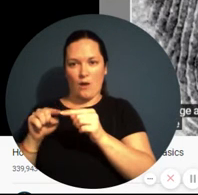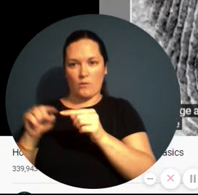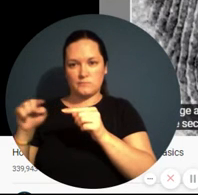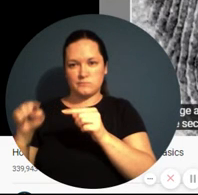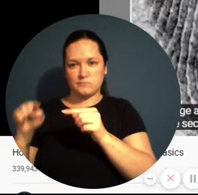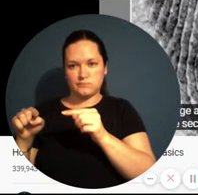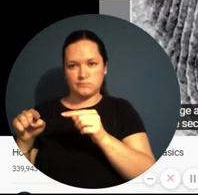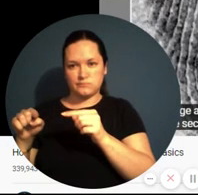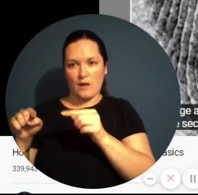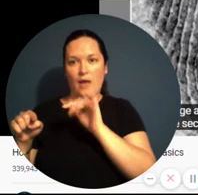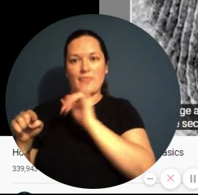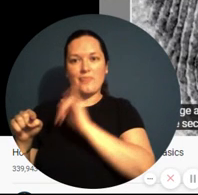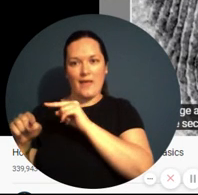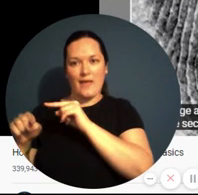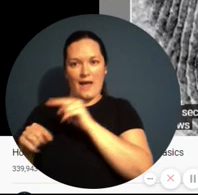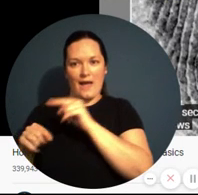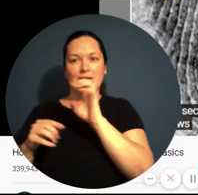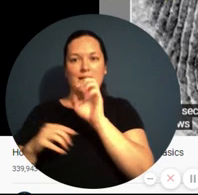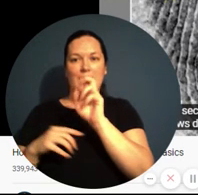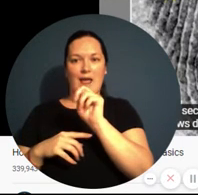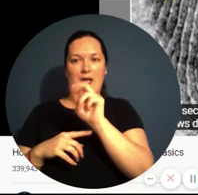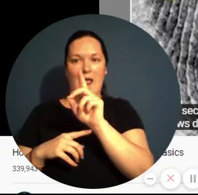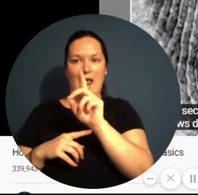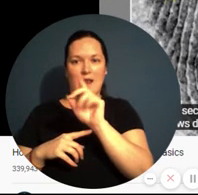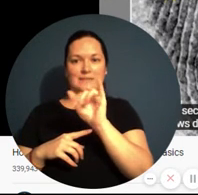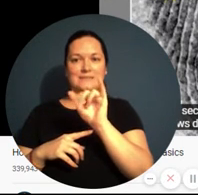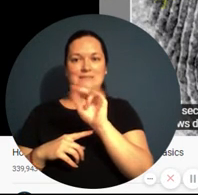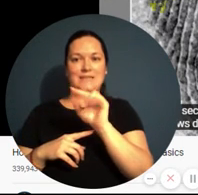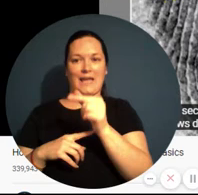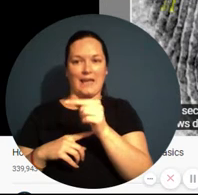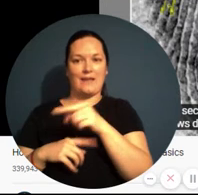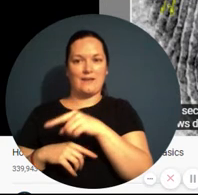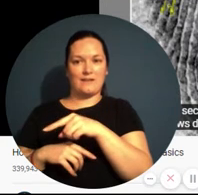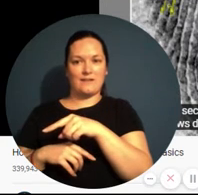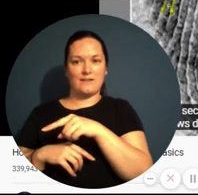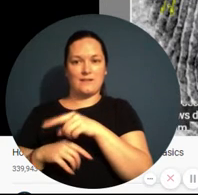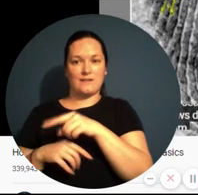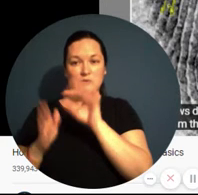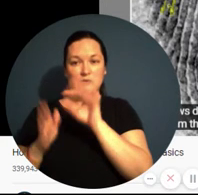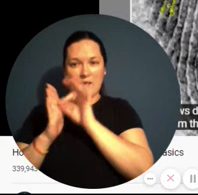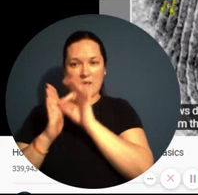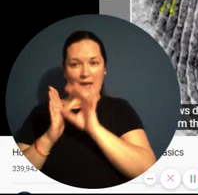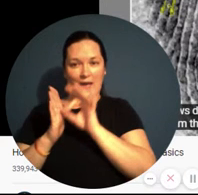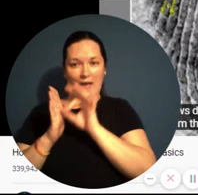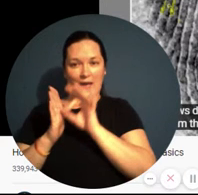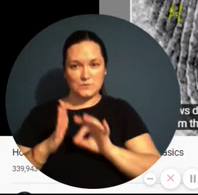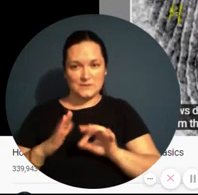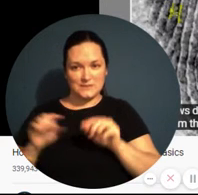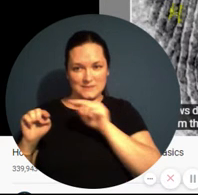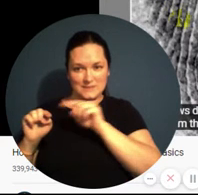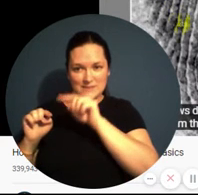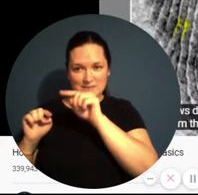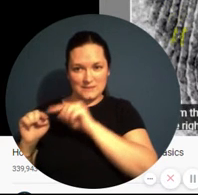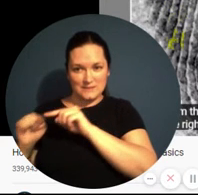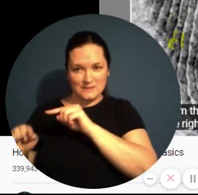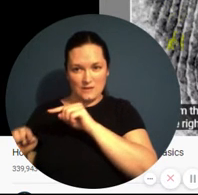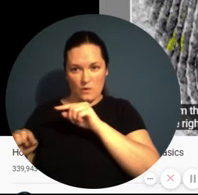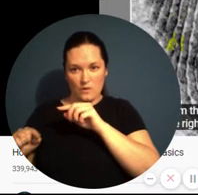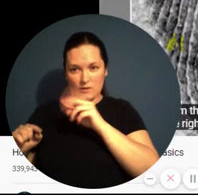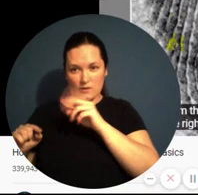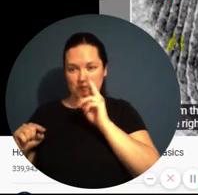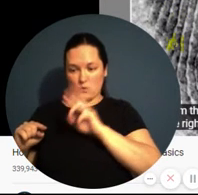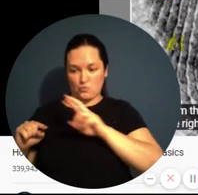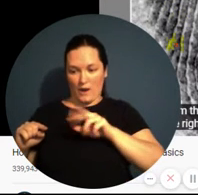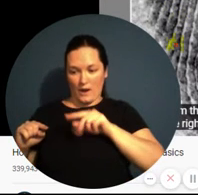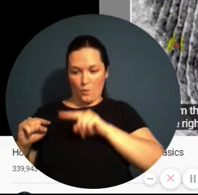second ridge is a ridge ending that flows down to a bifurcation. Counting from this bifurcation, we can count to the right